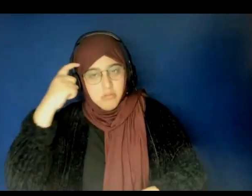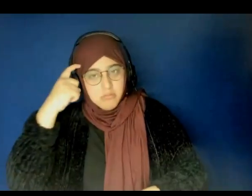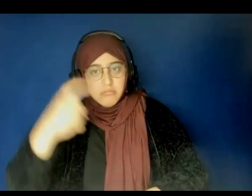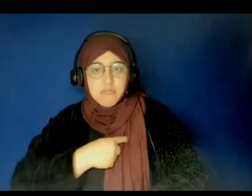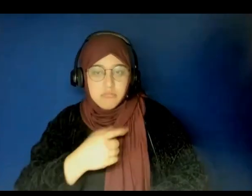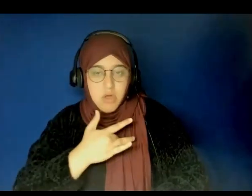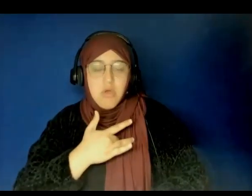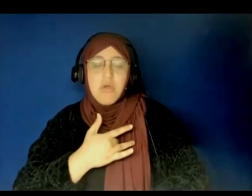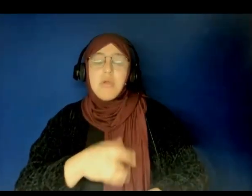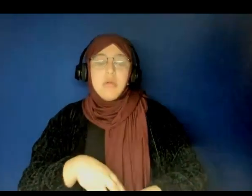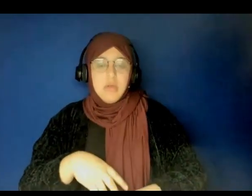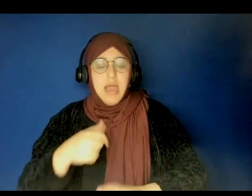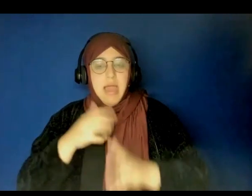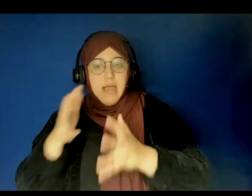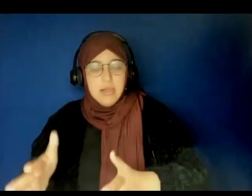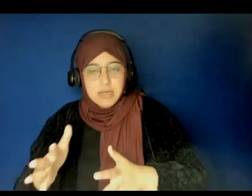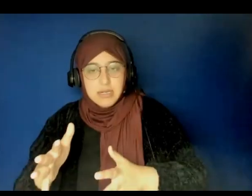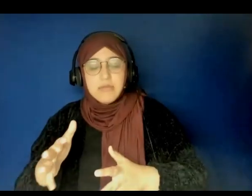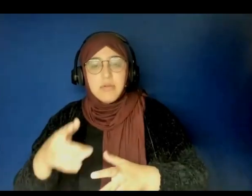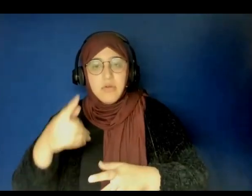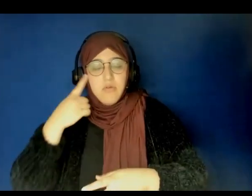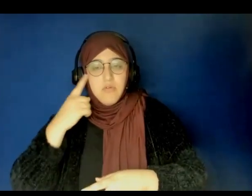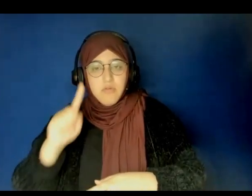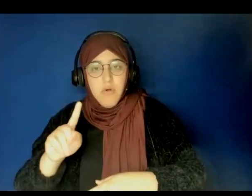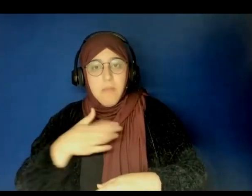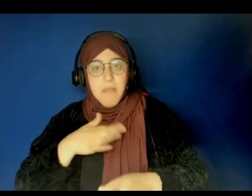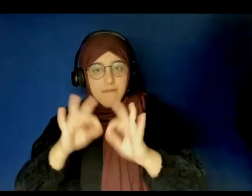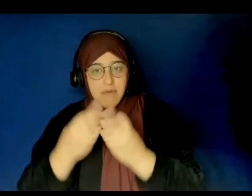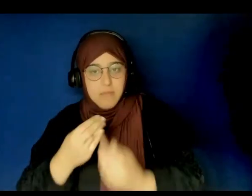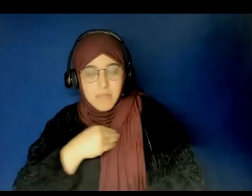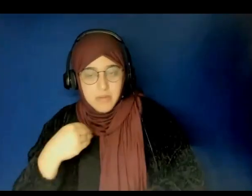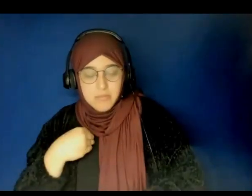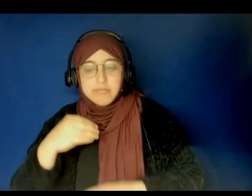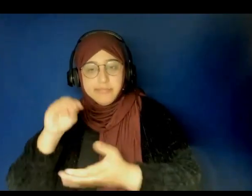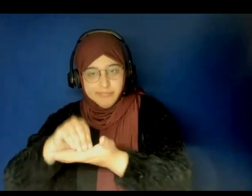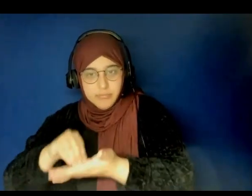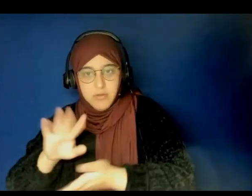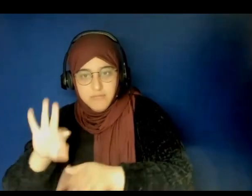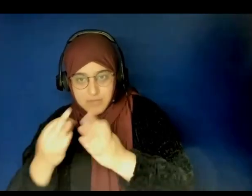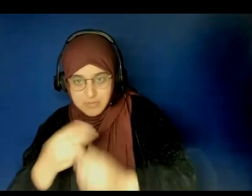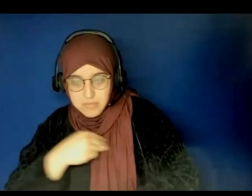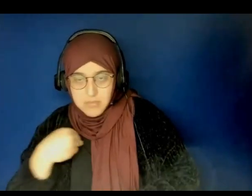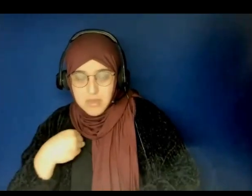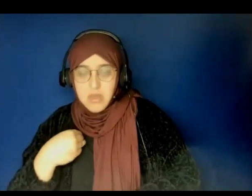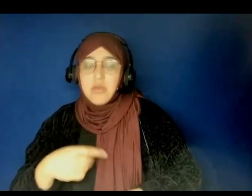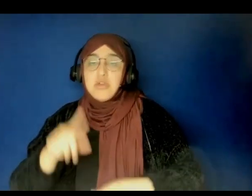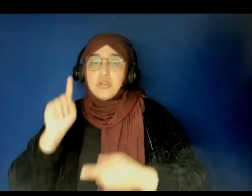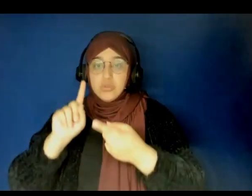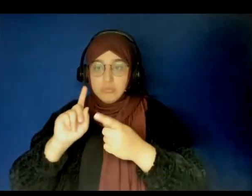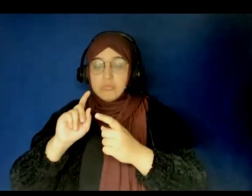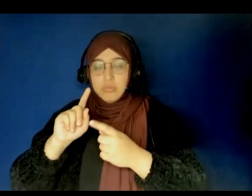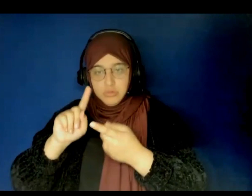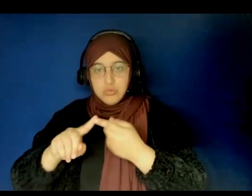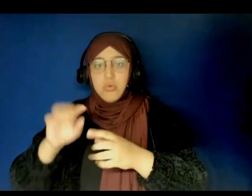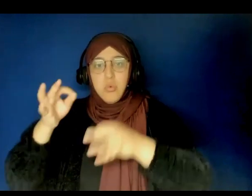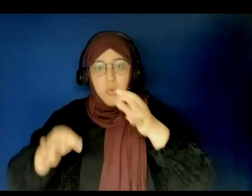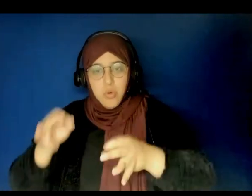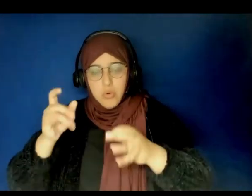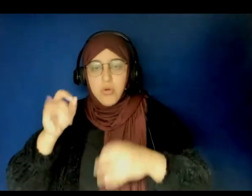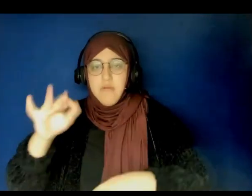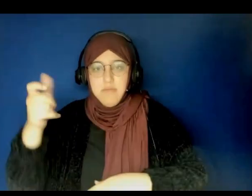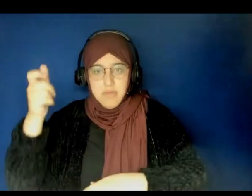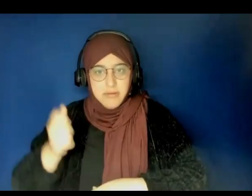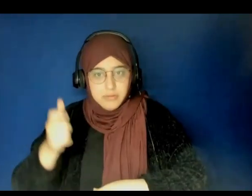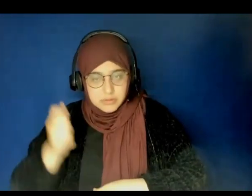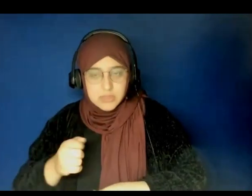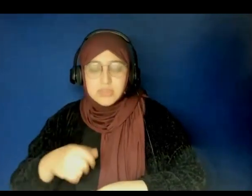members. List your family members according to the rules of Islamic inheritance to be decided by, mention your local imam or the scholar